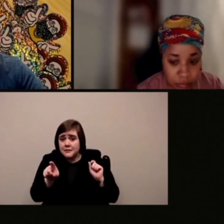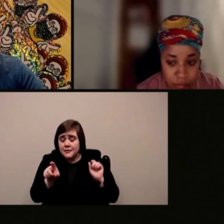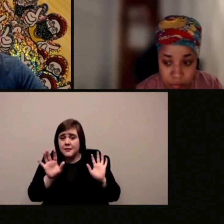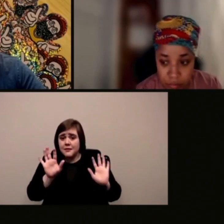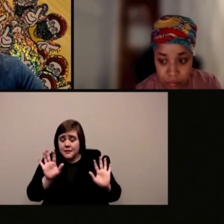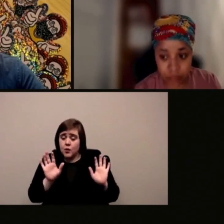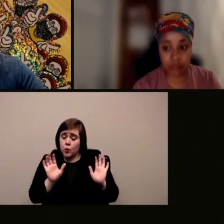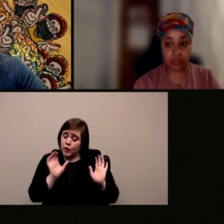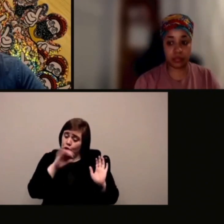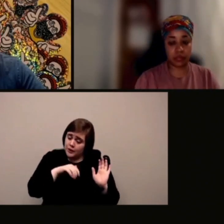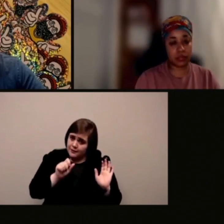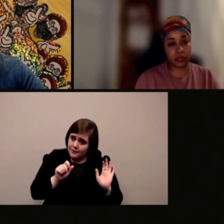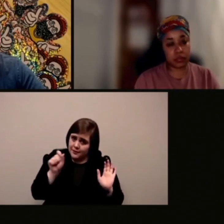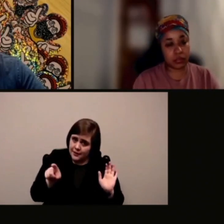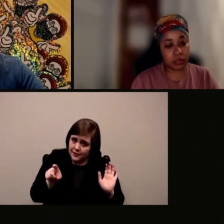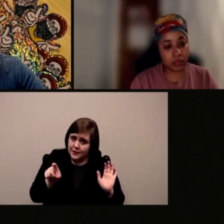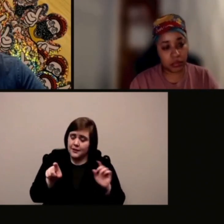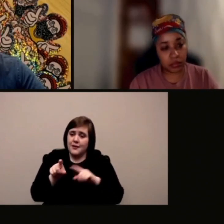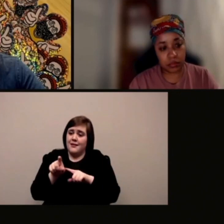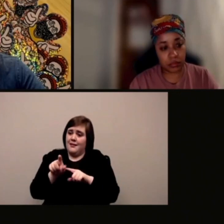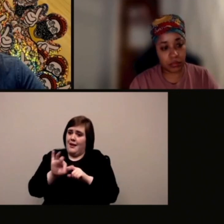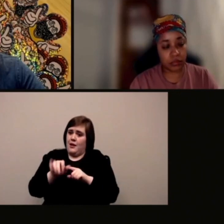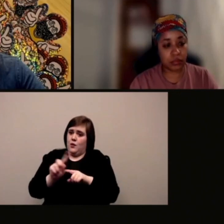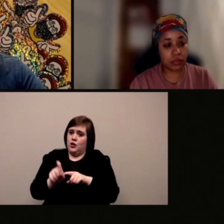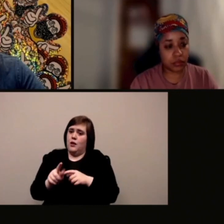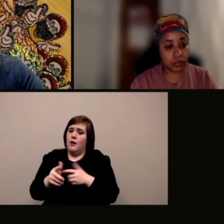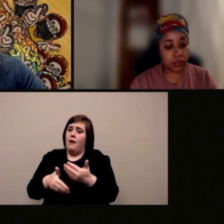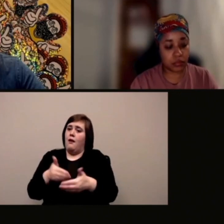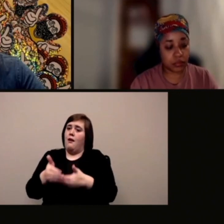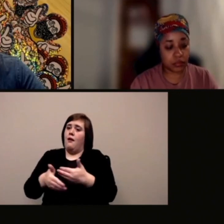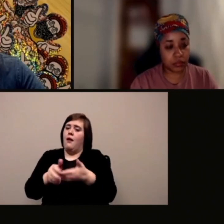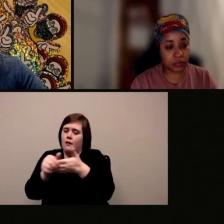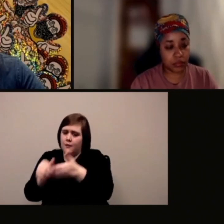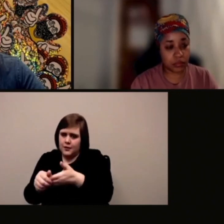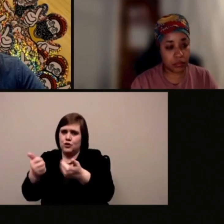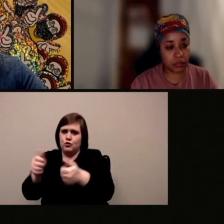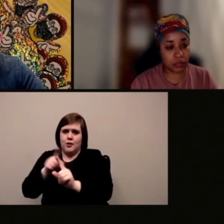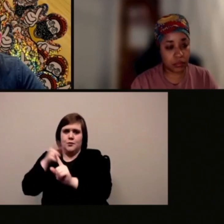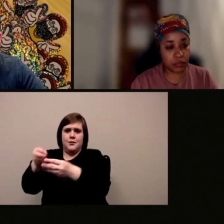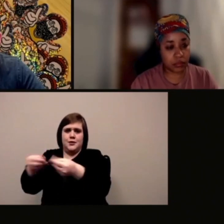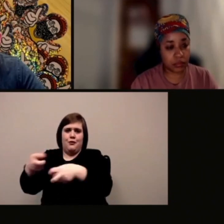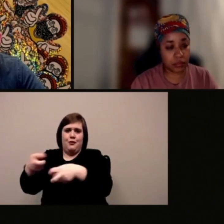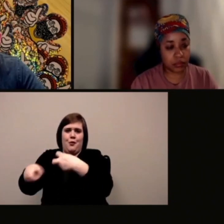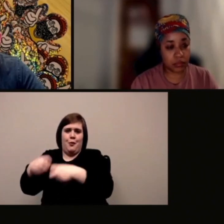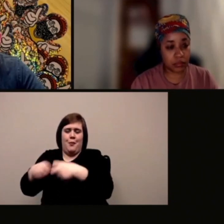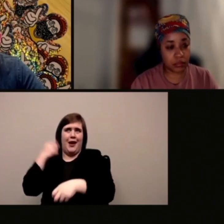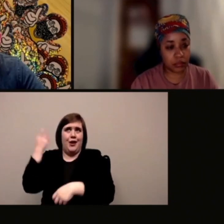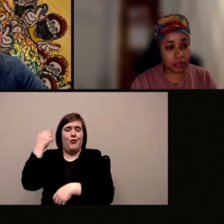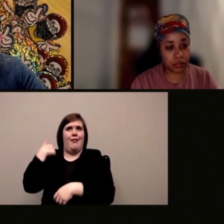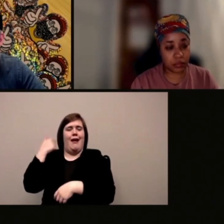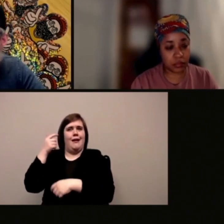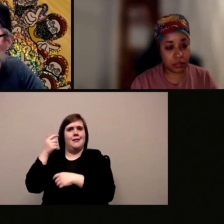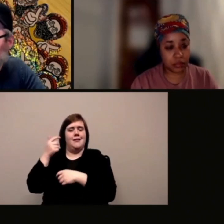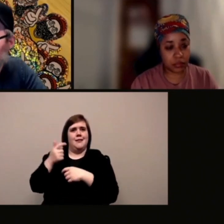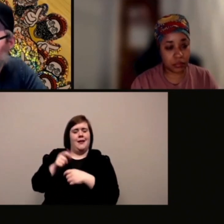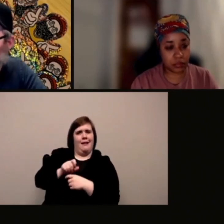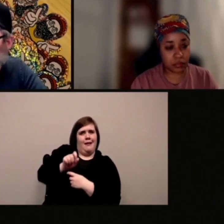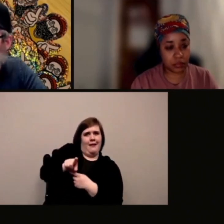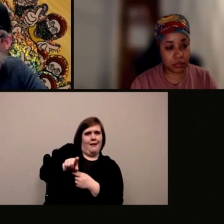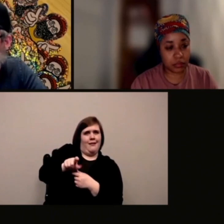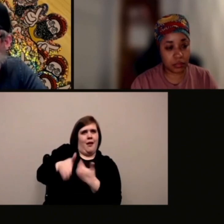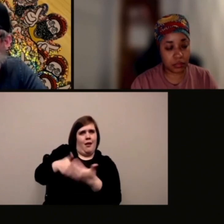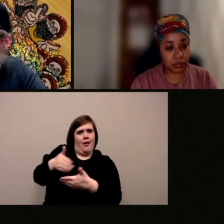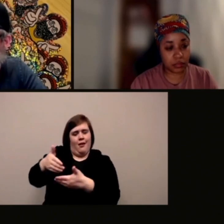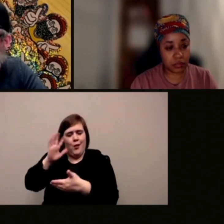Weirdly, asking the question led to me trying to solve the problem that I didn't know that I was going to attempt to solve. But pulling